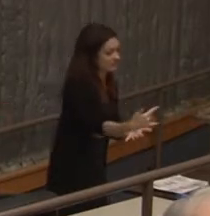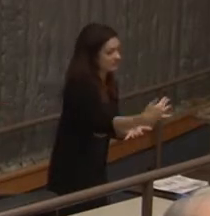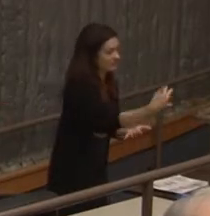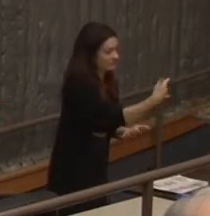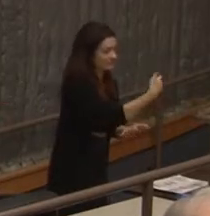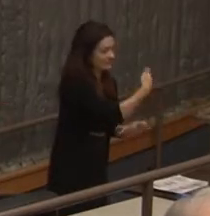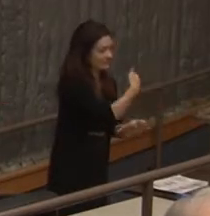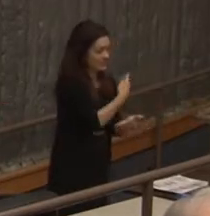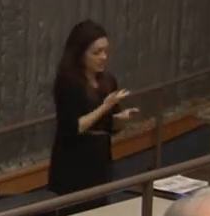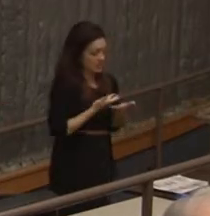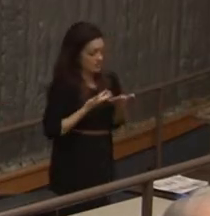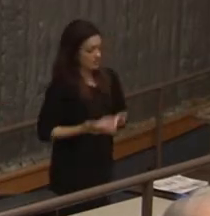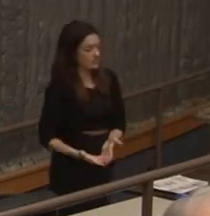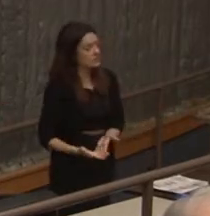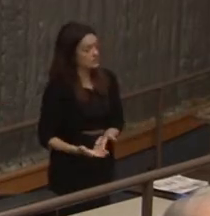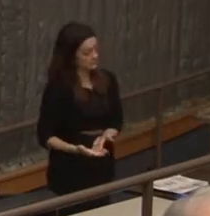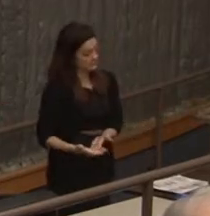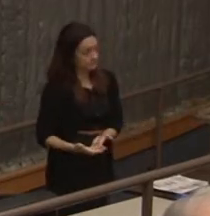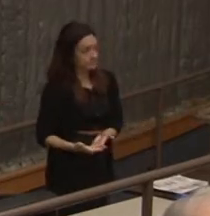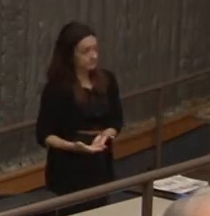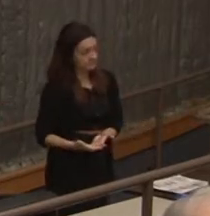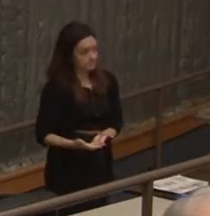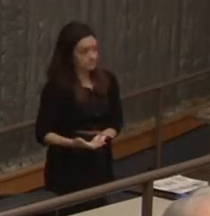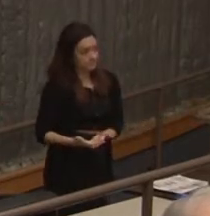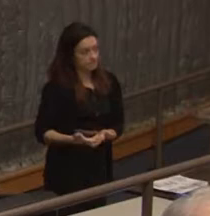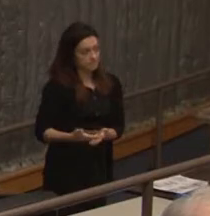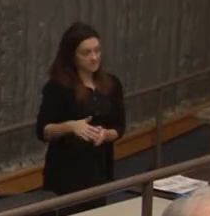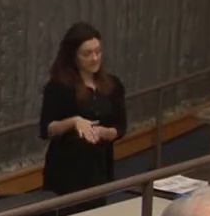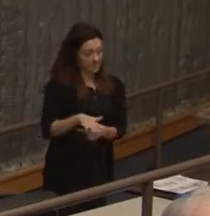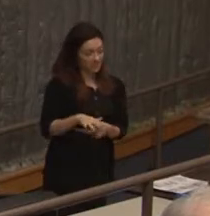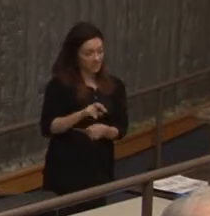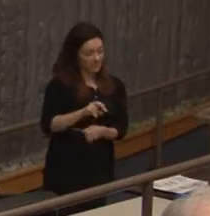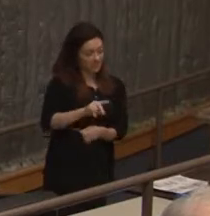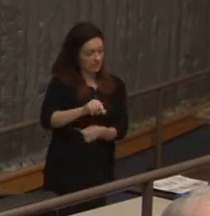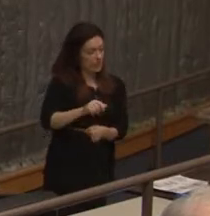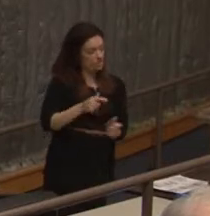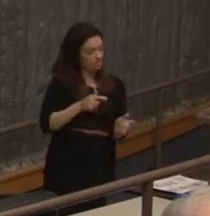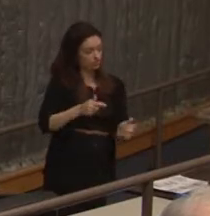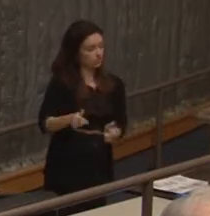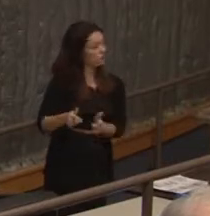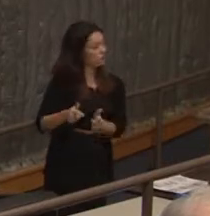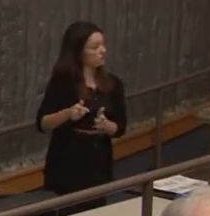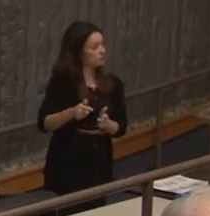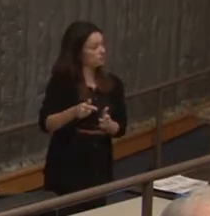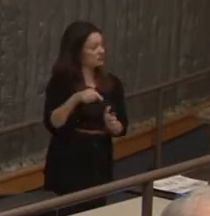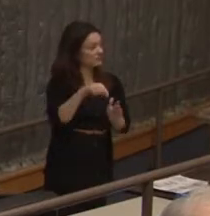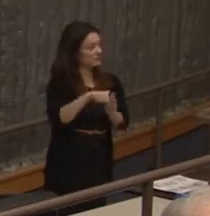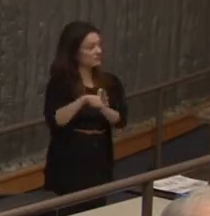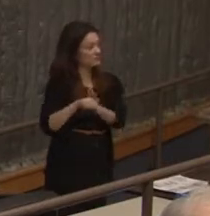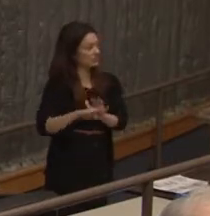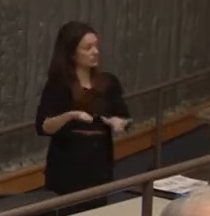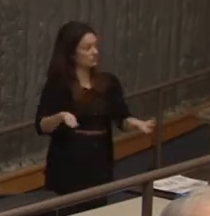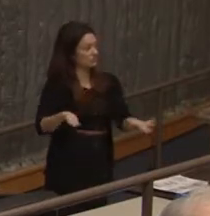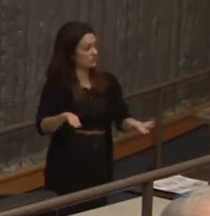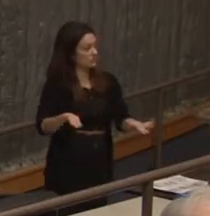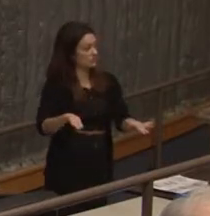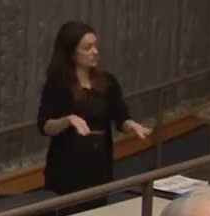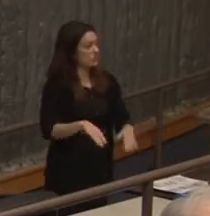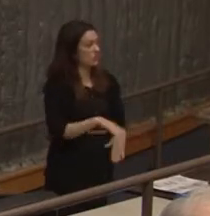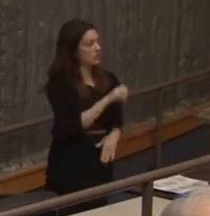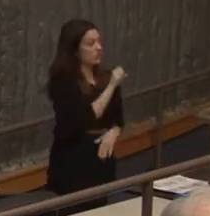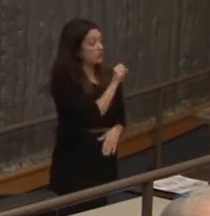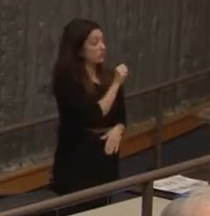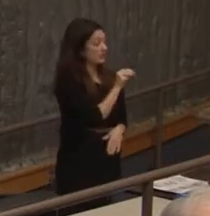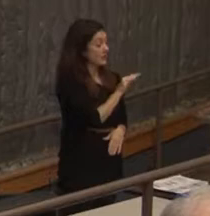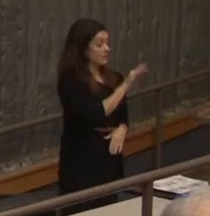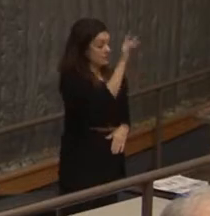factory, took them down to the suburb of Vilna and shot them. Sam's father told him to crawl under the bunk and to